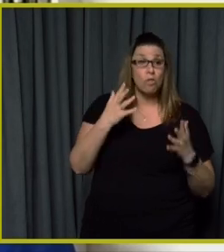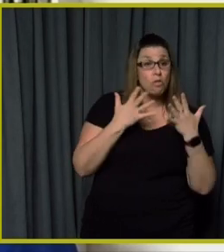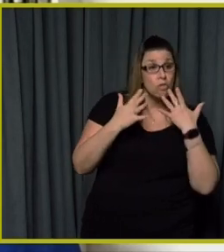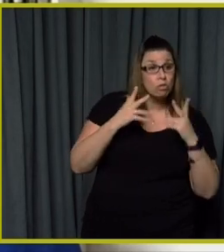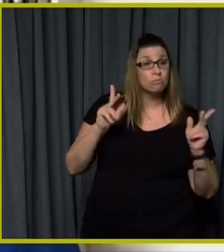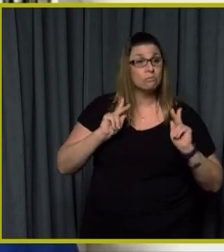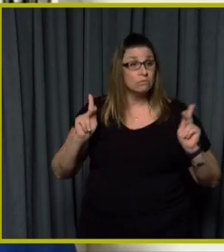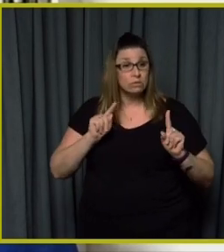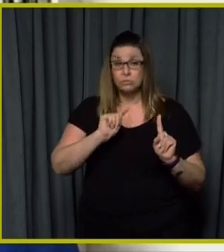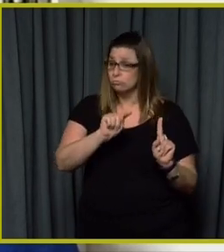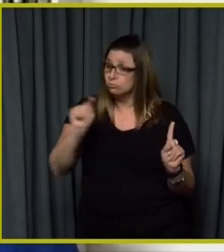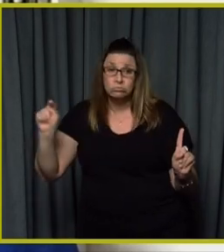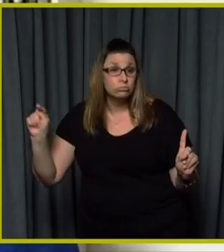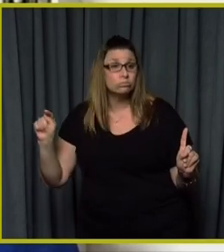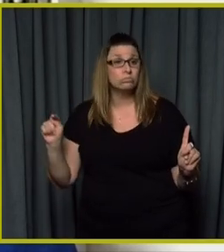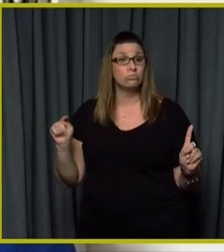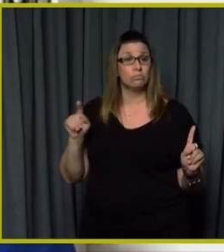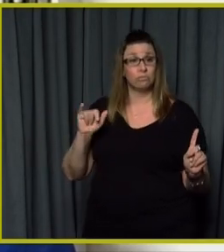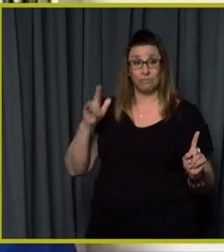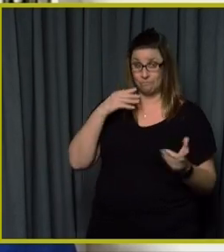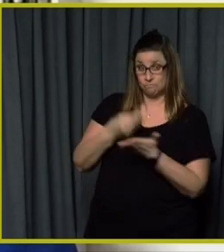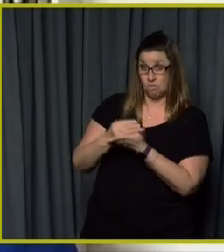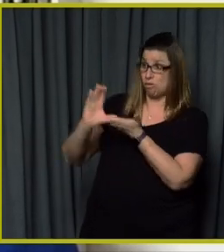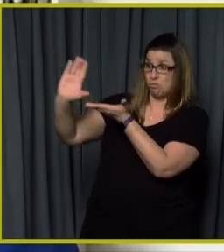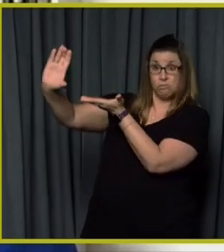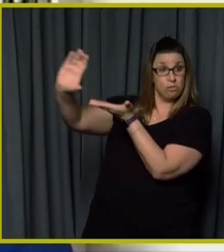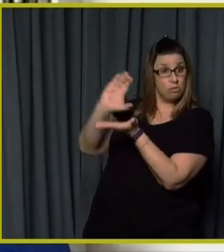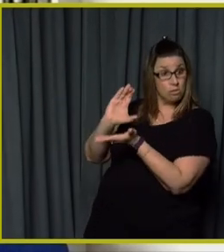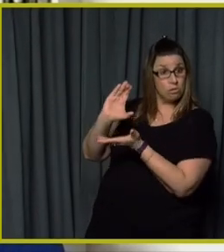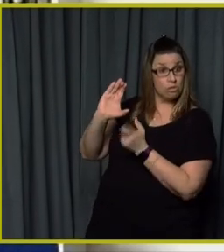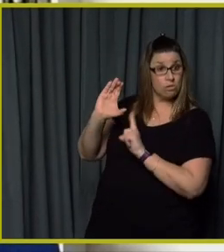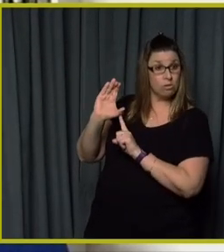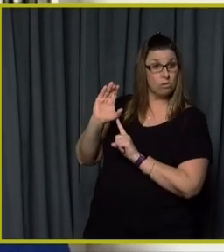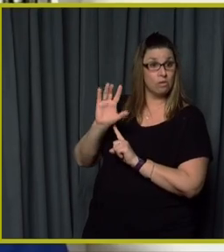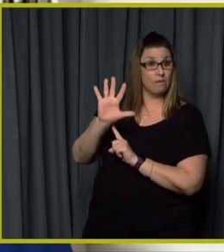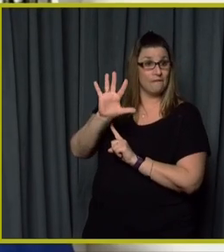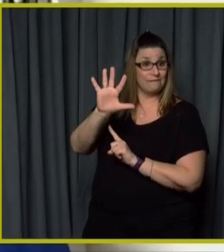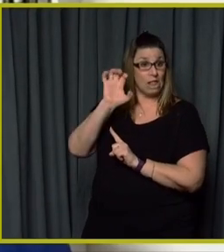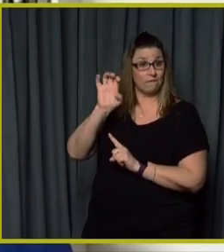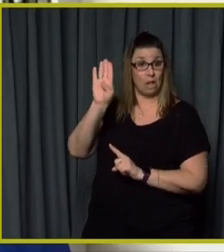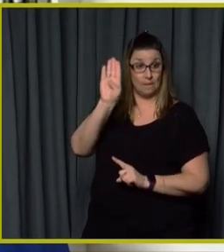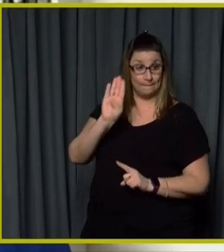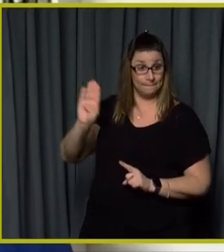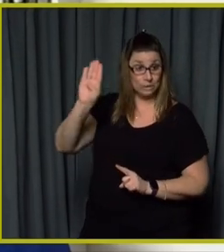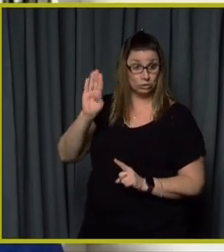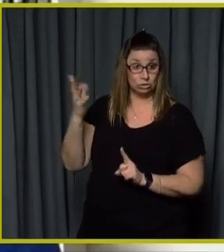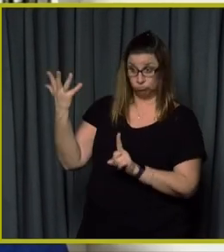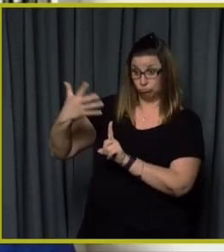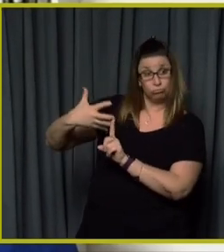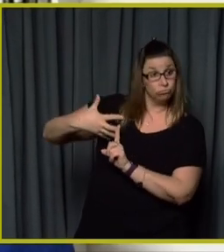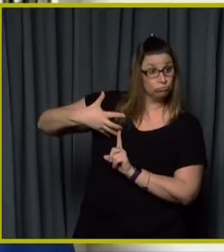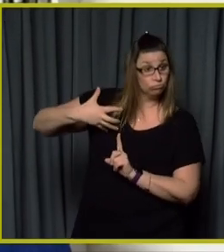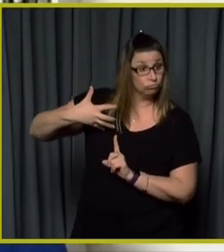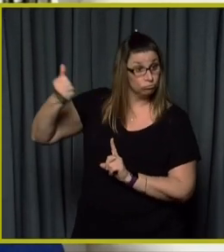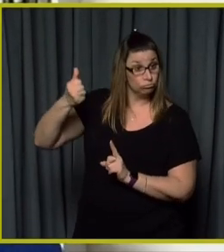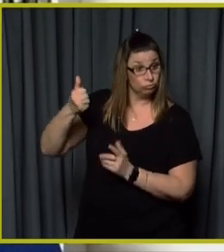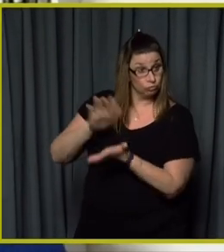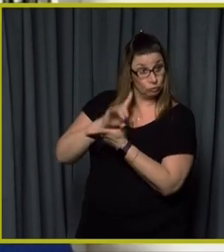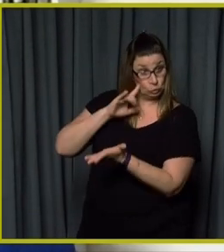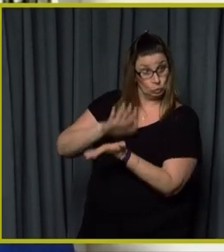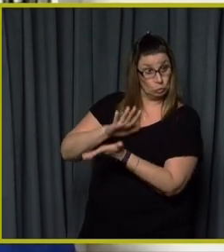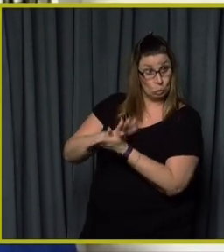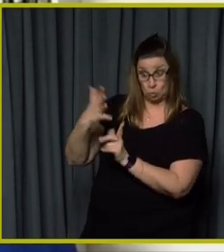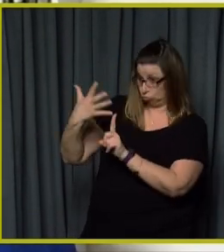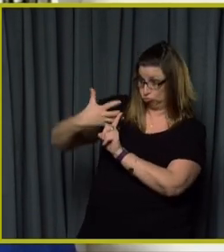almost $500 billion, yes, I said $500 billion, in the last several decades, are now being told by Republicans